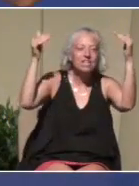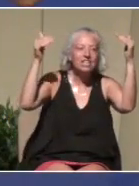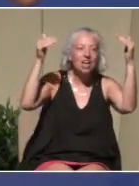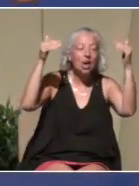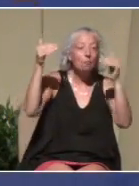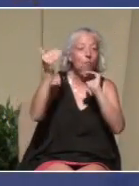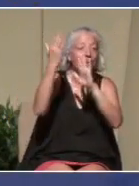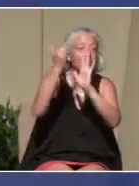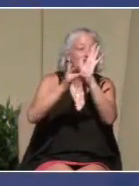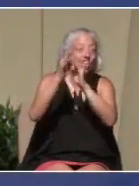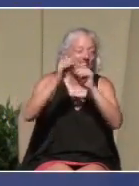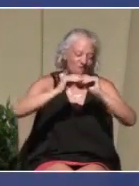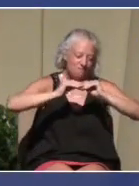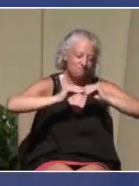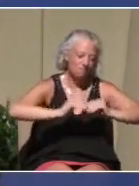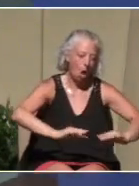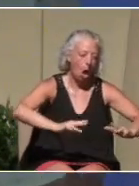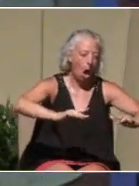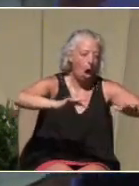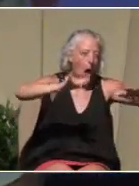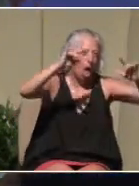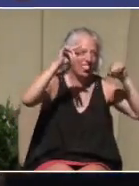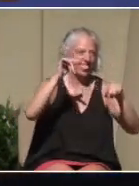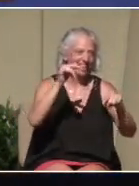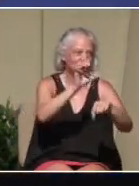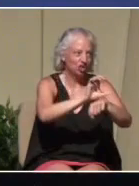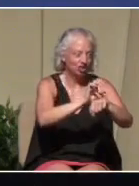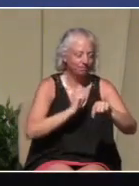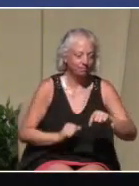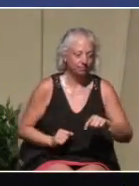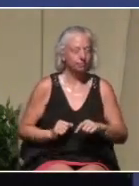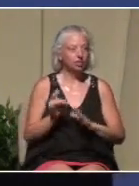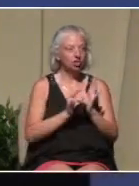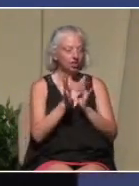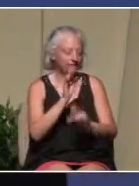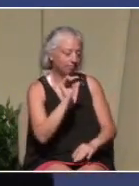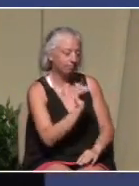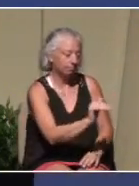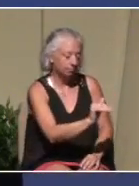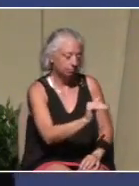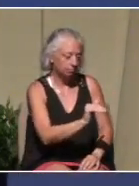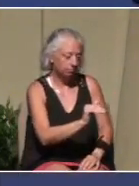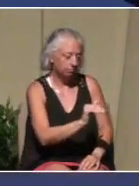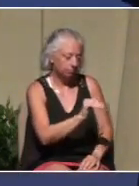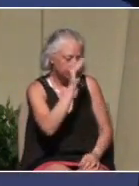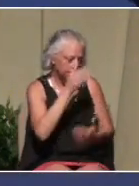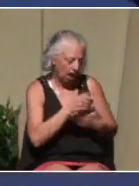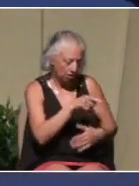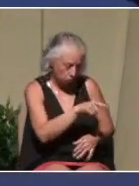place. And Jesus spoke to him, and he said, "Could you live without your mother?"